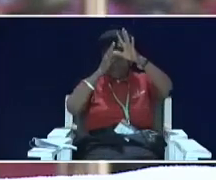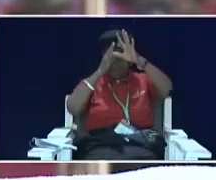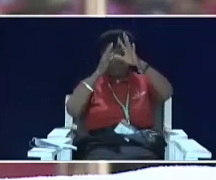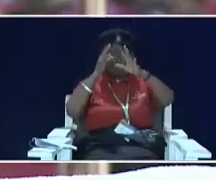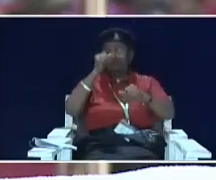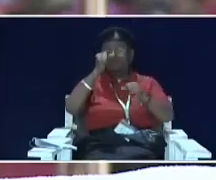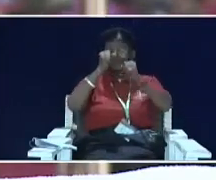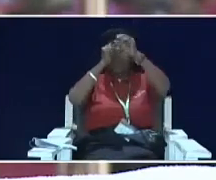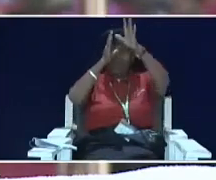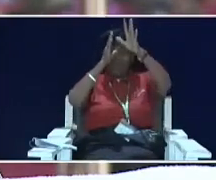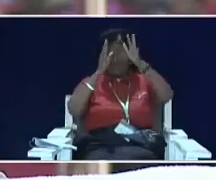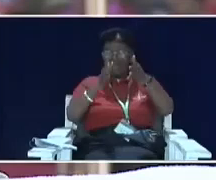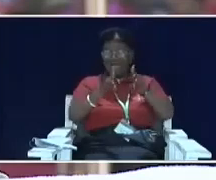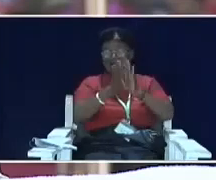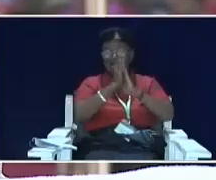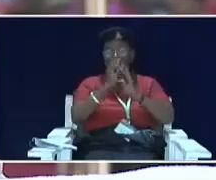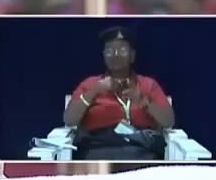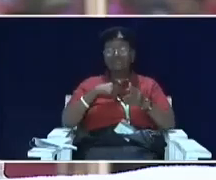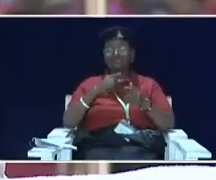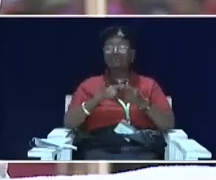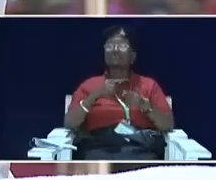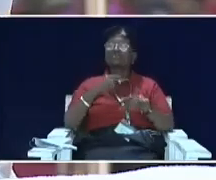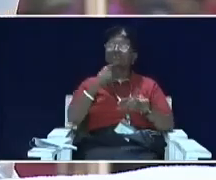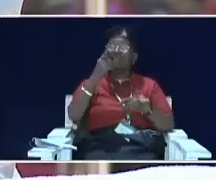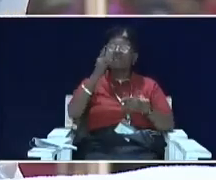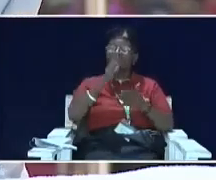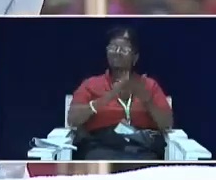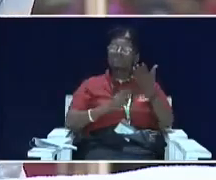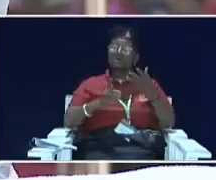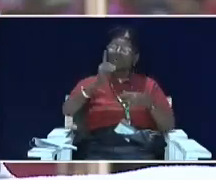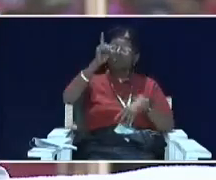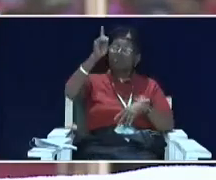And he asked me to tell someone